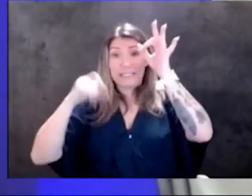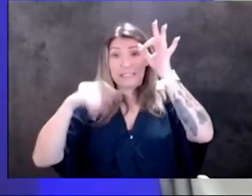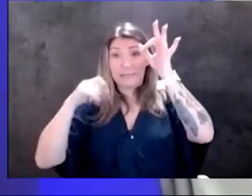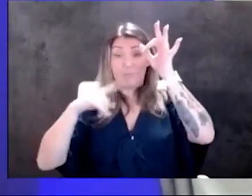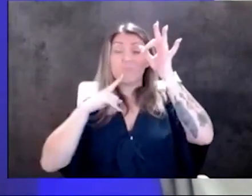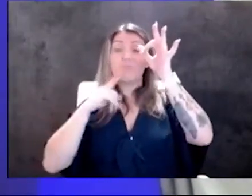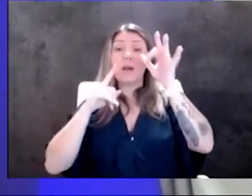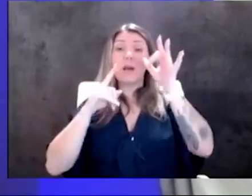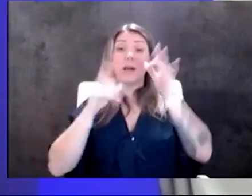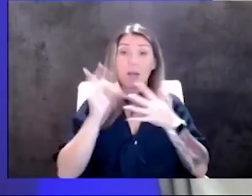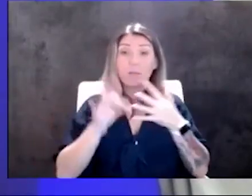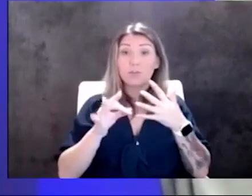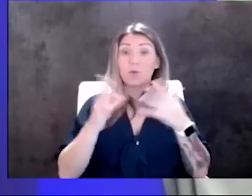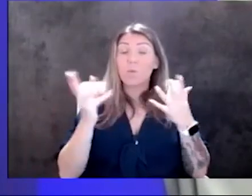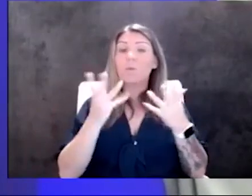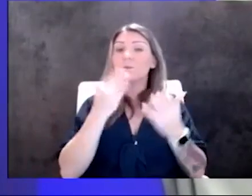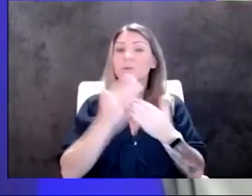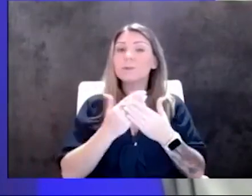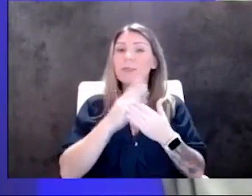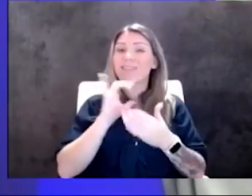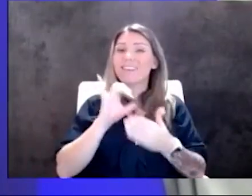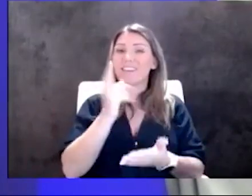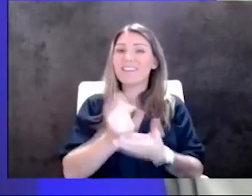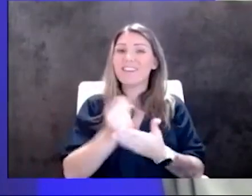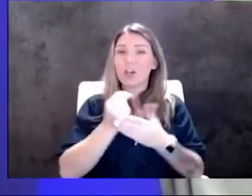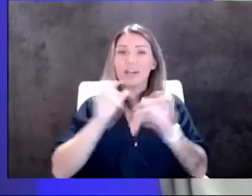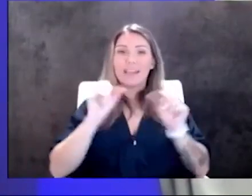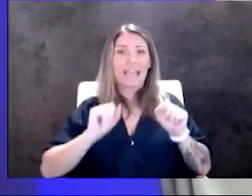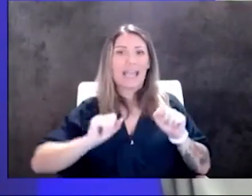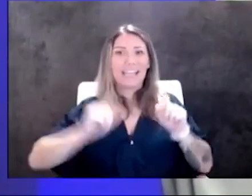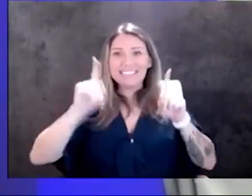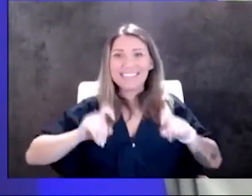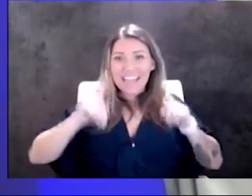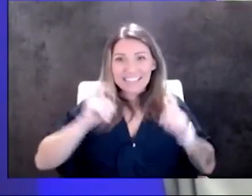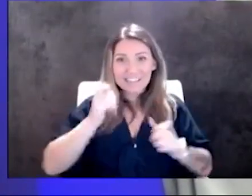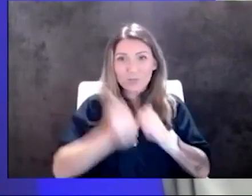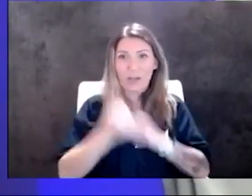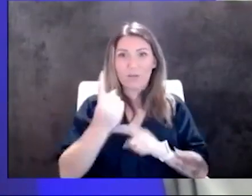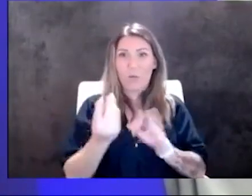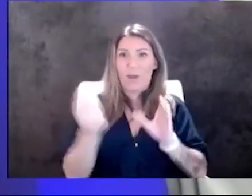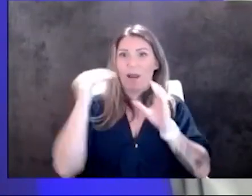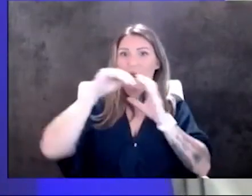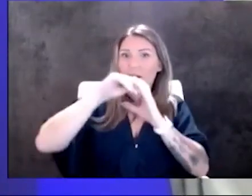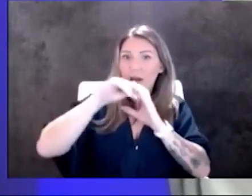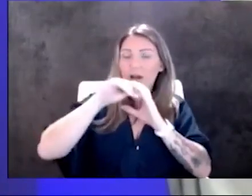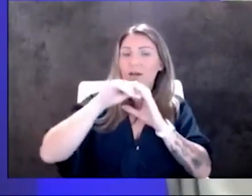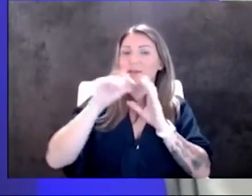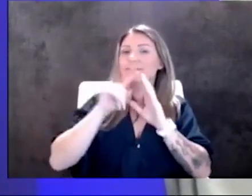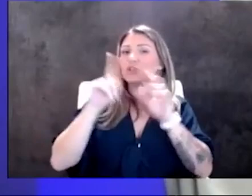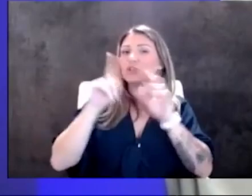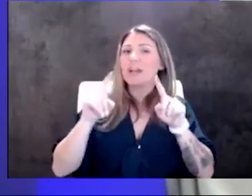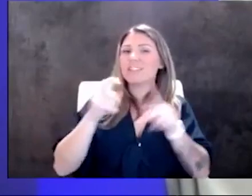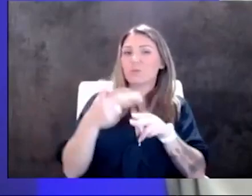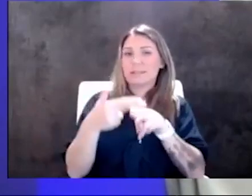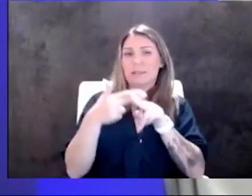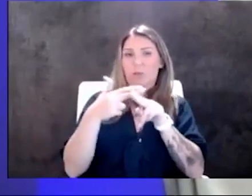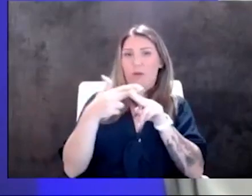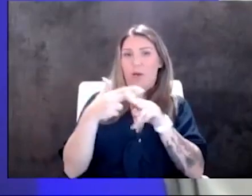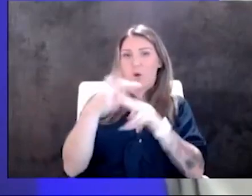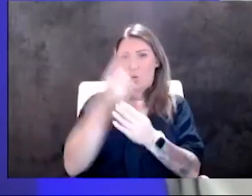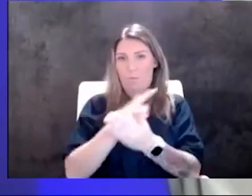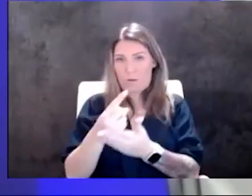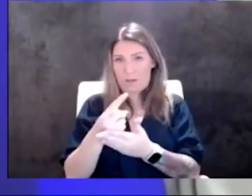about this type of therapy is that we can test drive it. So everyone that gets one implanted does a trial. So we put a temporary one in for a week. So that's